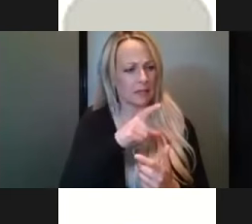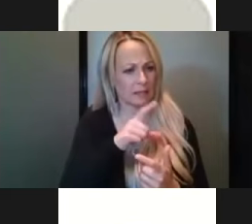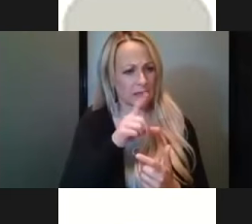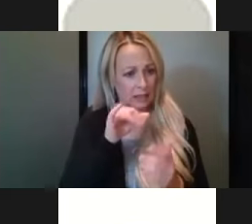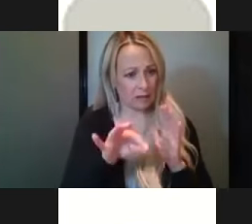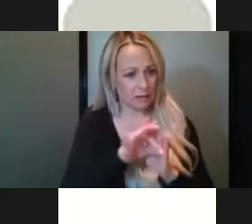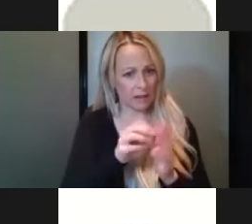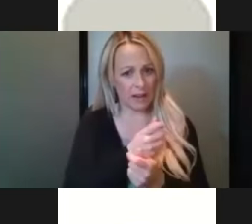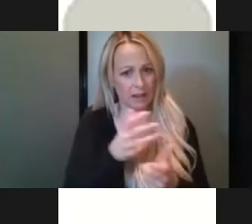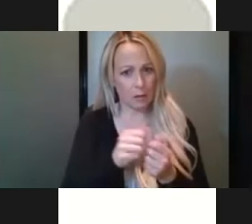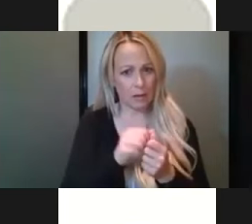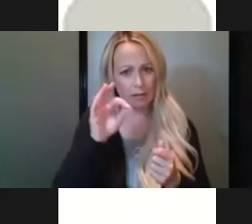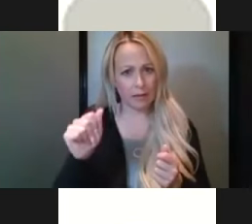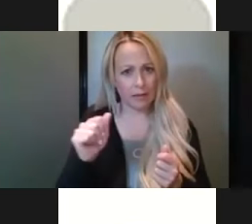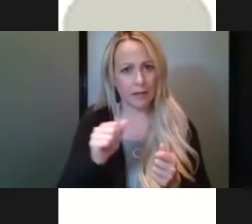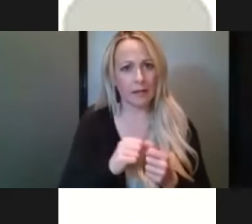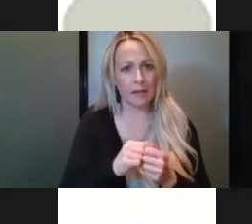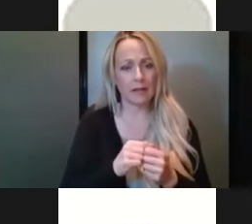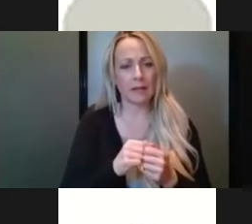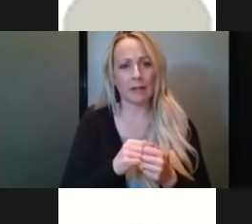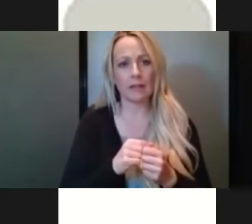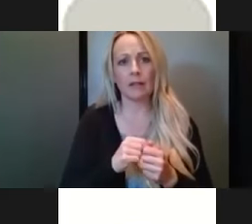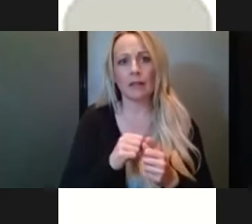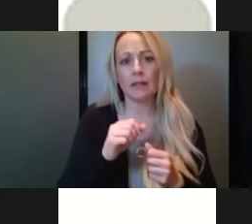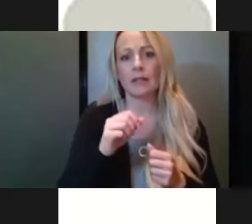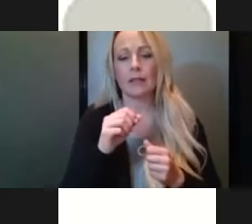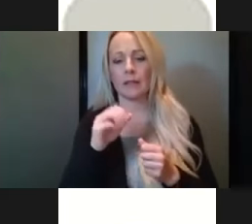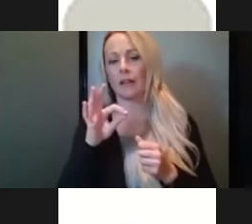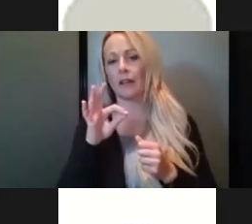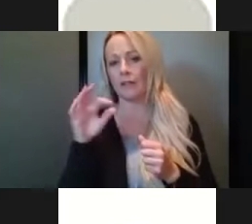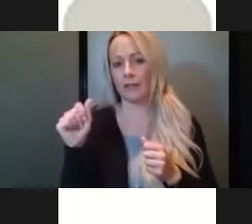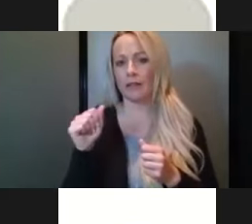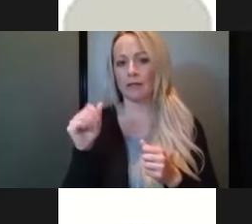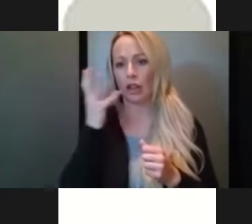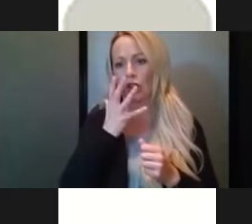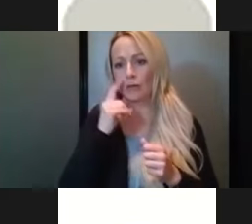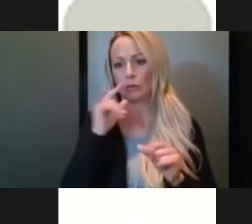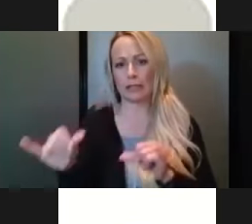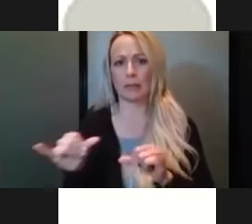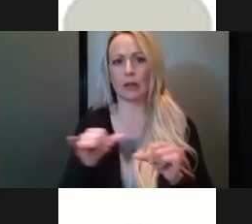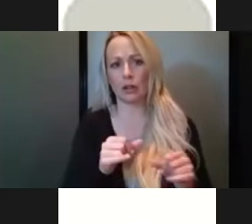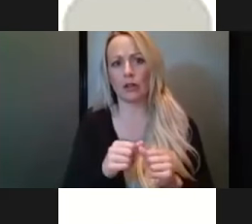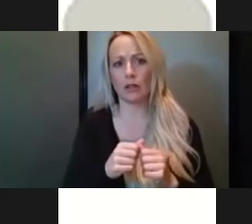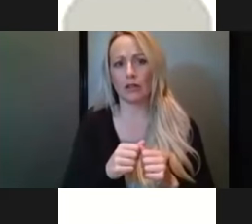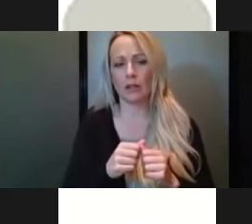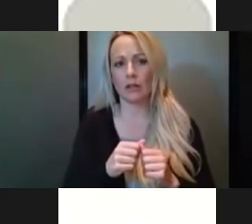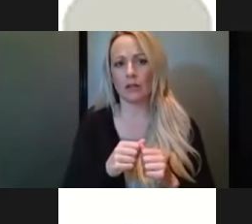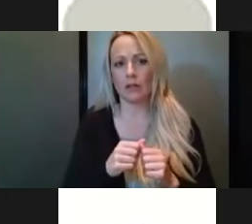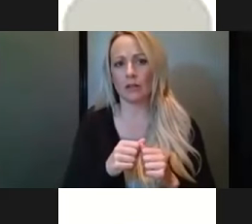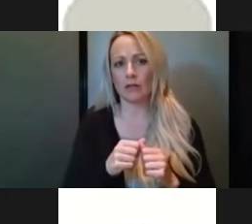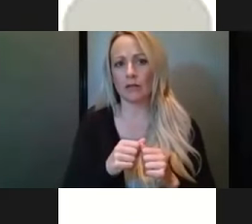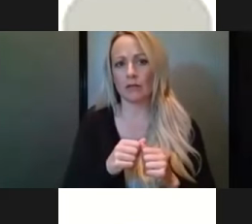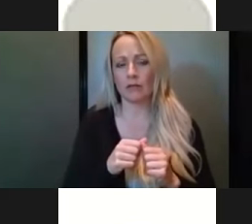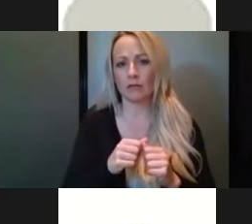with FA? So fractional. Yeah, FA and mean diffusivity looked pretty similar. They're the reciprocal of each other. Increase in